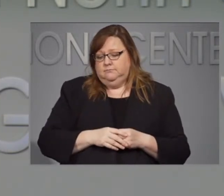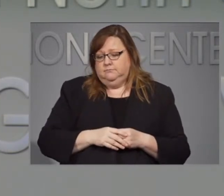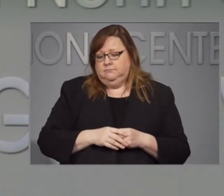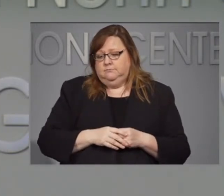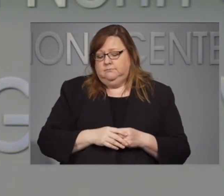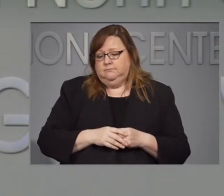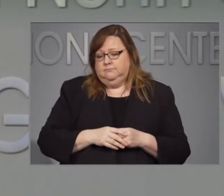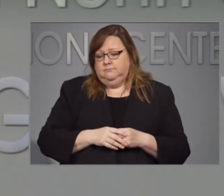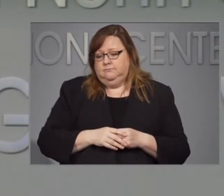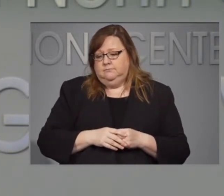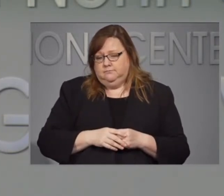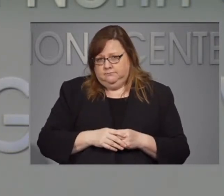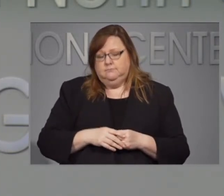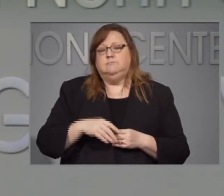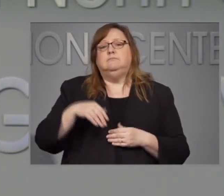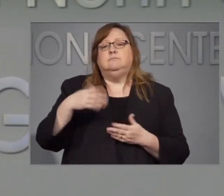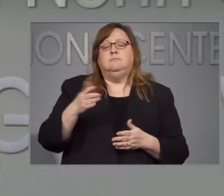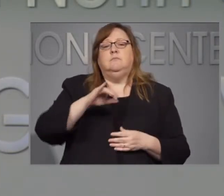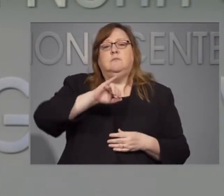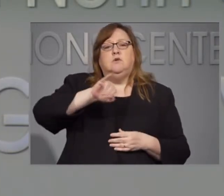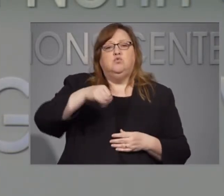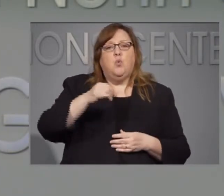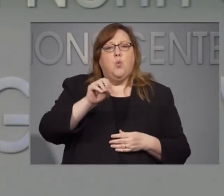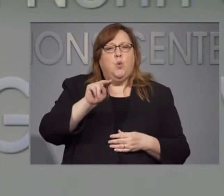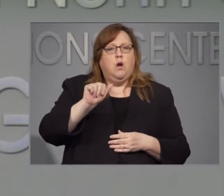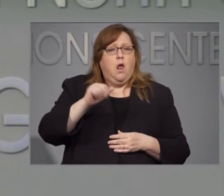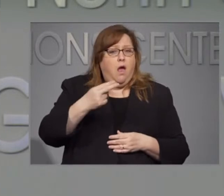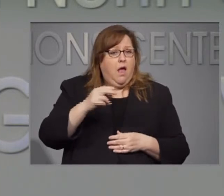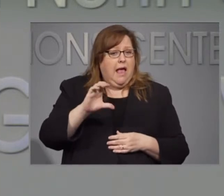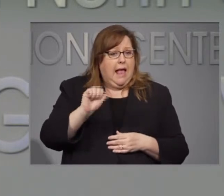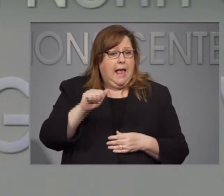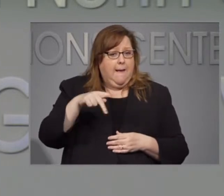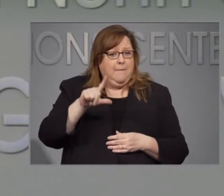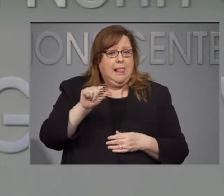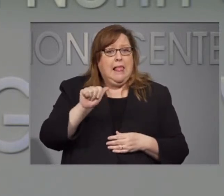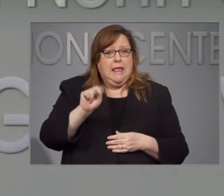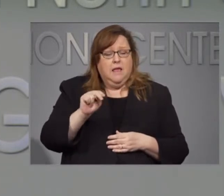Our next question is from Jonah Kaplan with ABC 11.